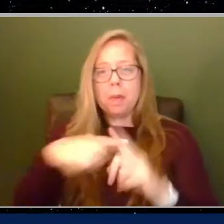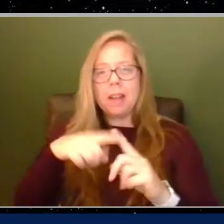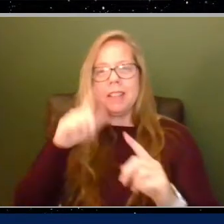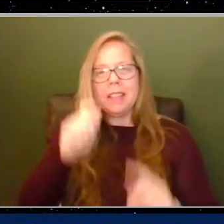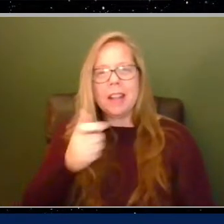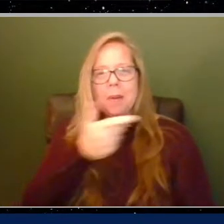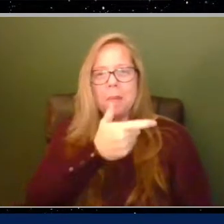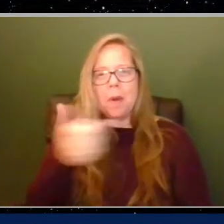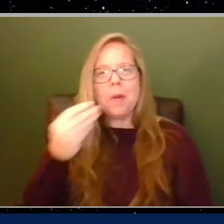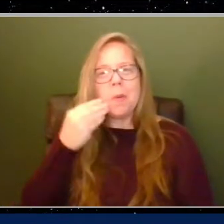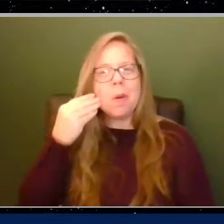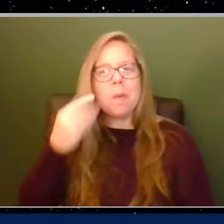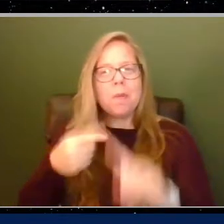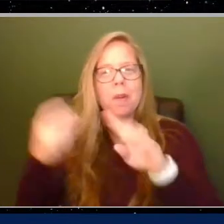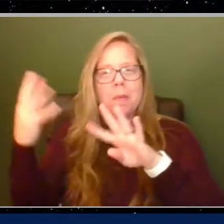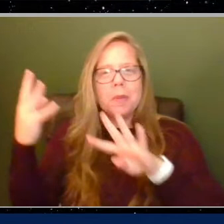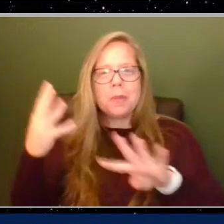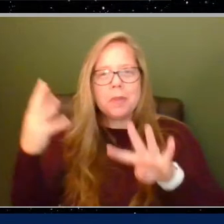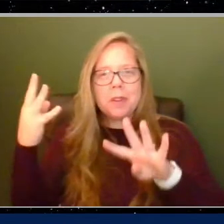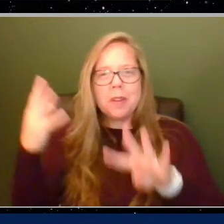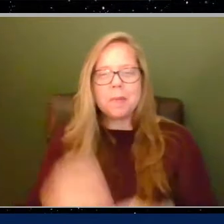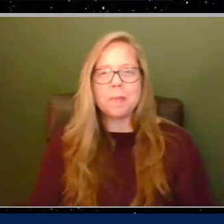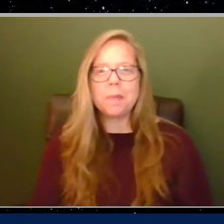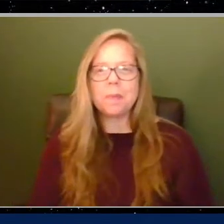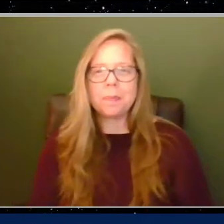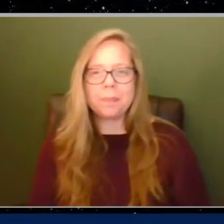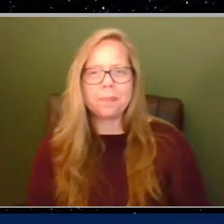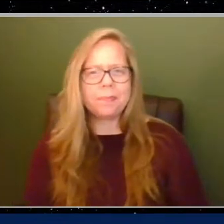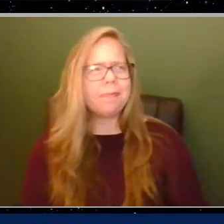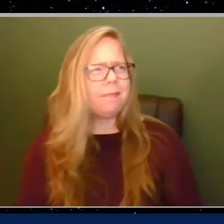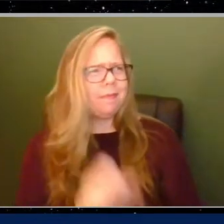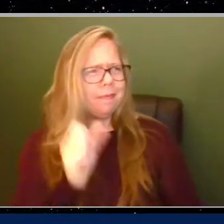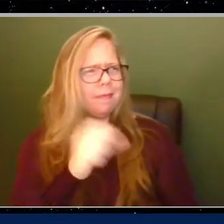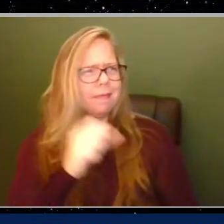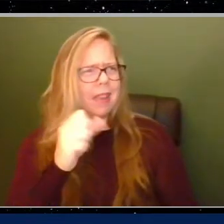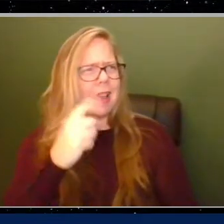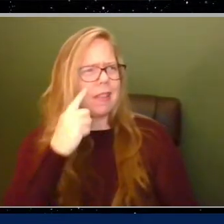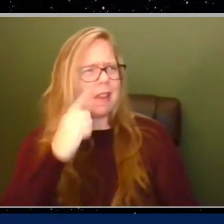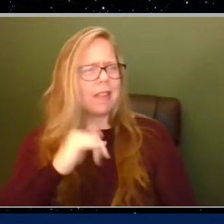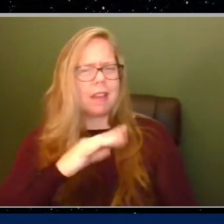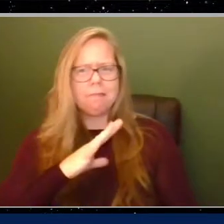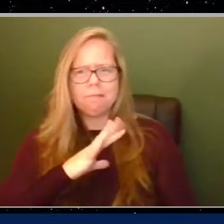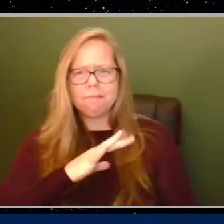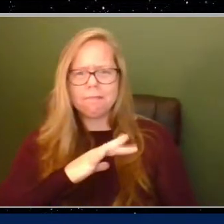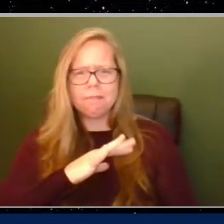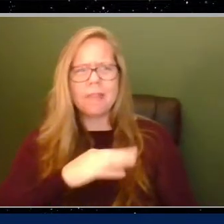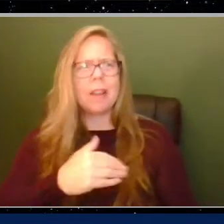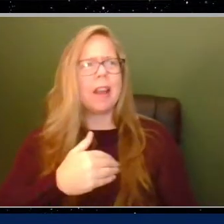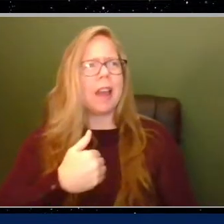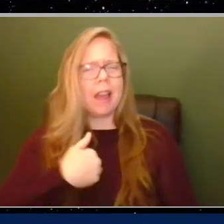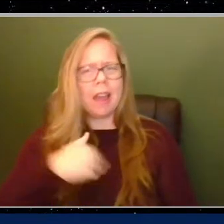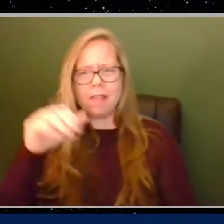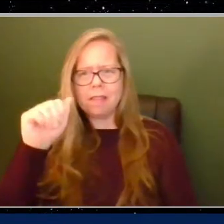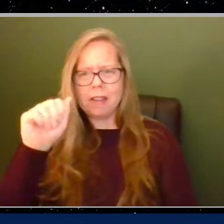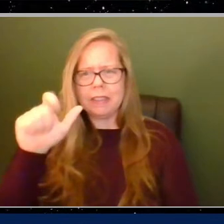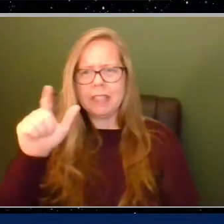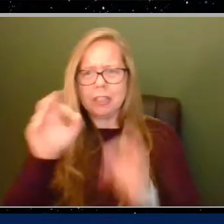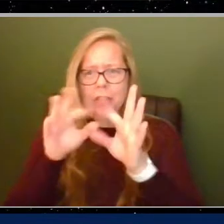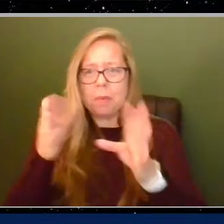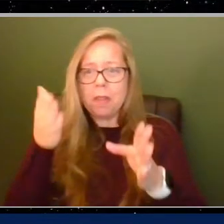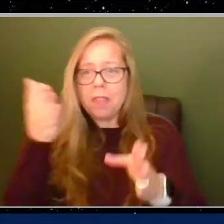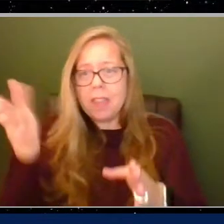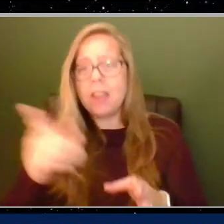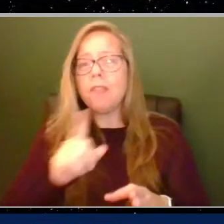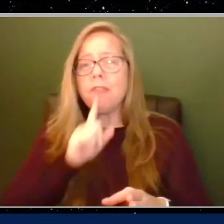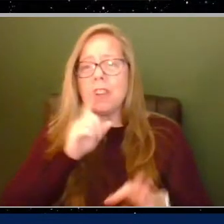the live stream. Yeah, I was really happy about that because we had the ASL interpreters there live,